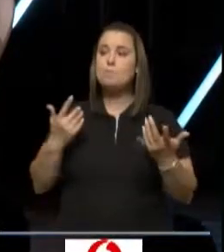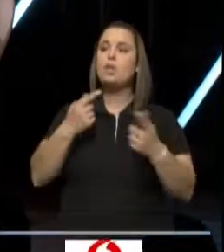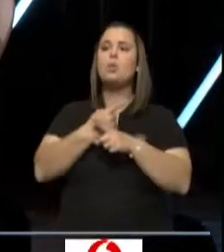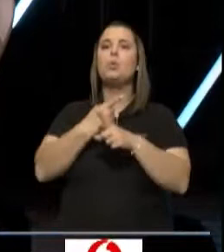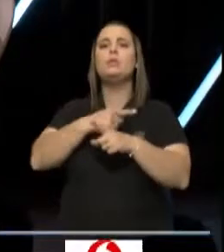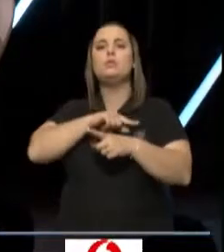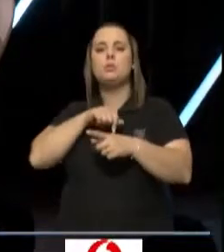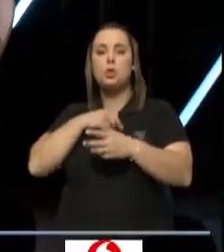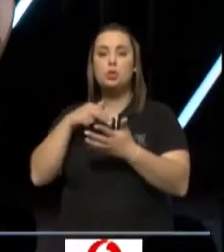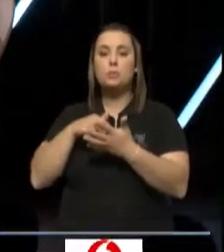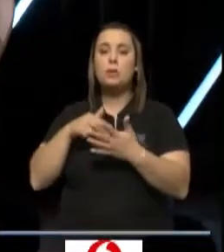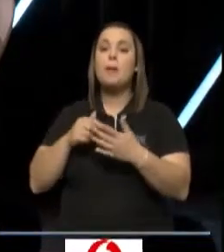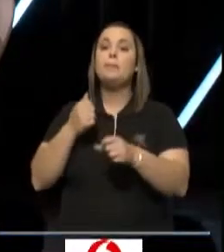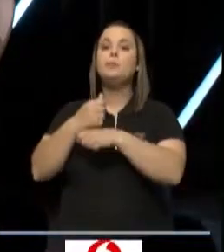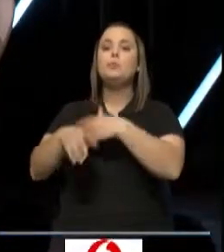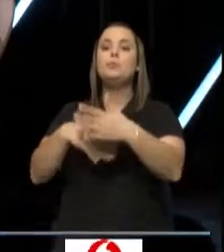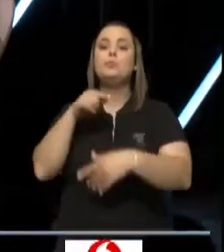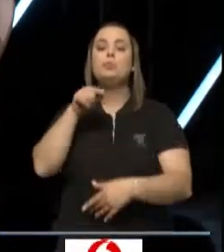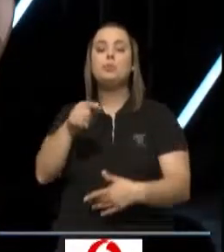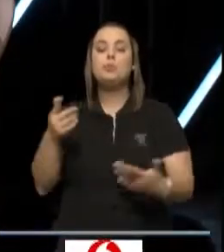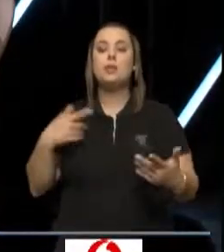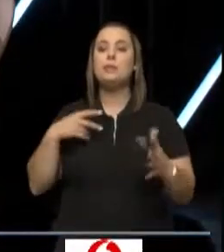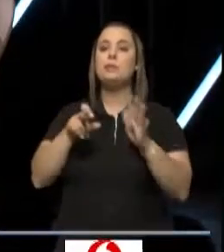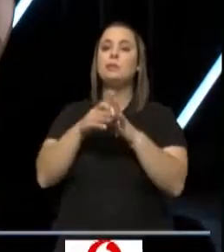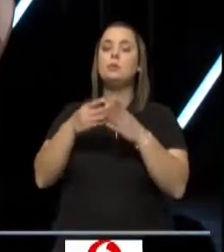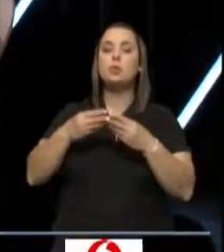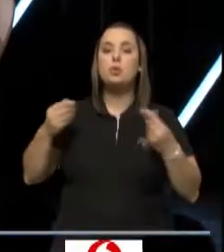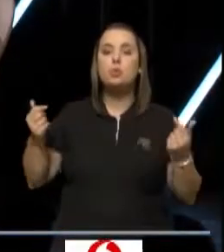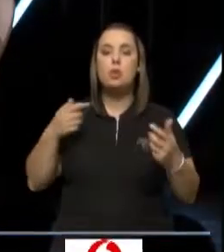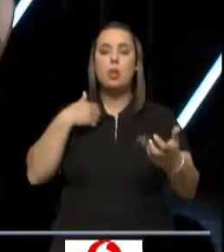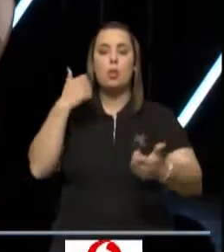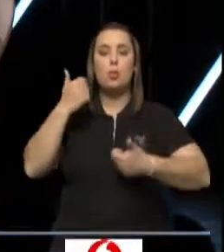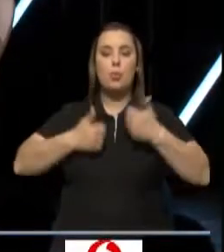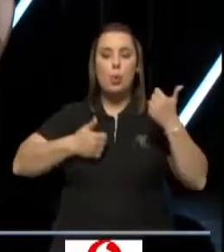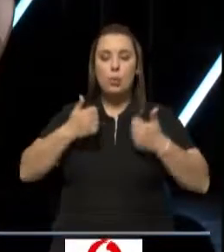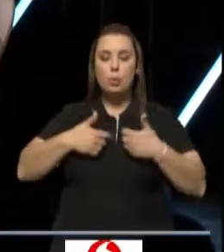And it comes from the previous